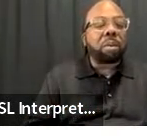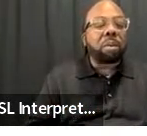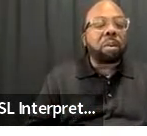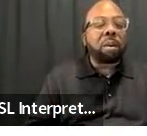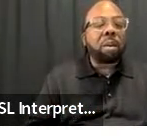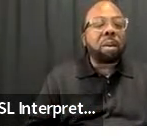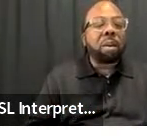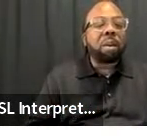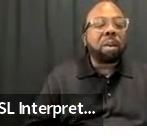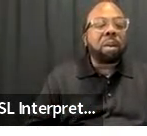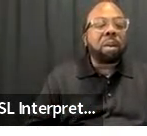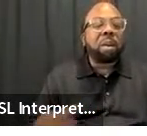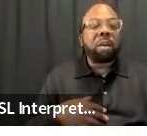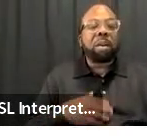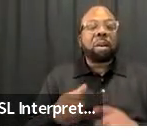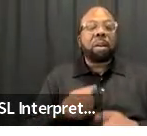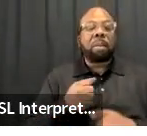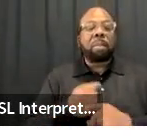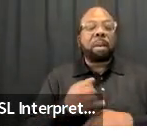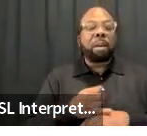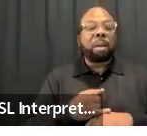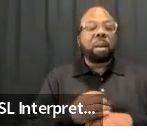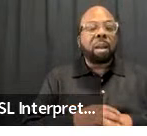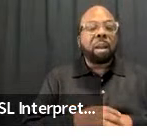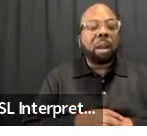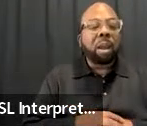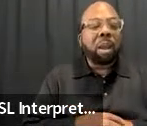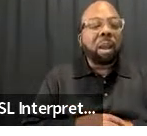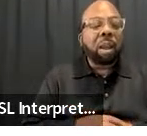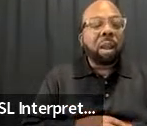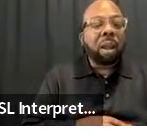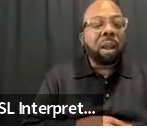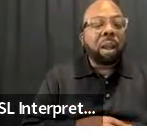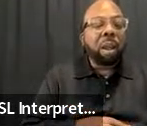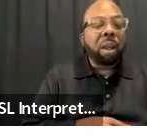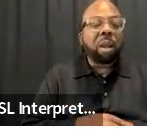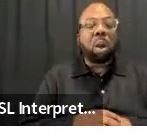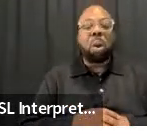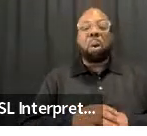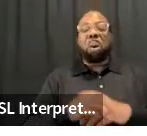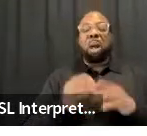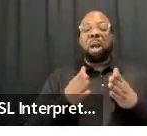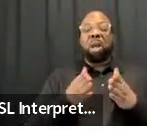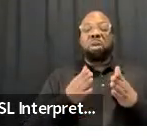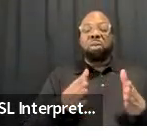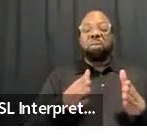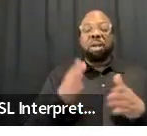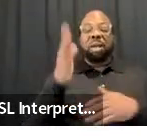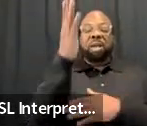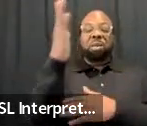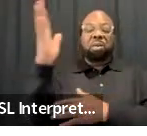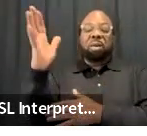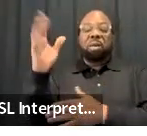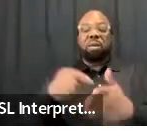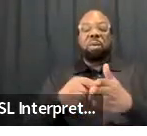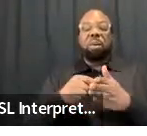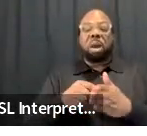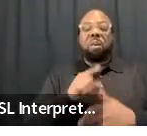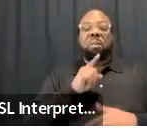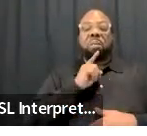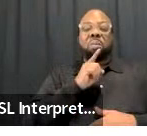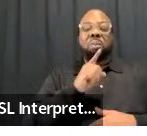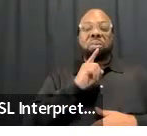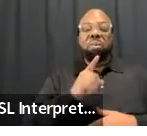Yeah, that's a great question as well. So street trees are required with some exemptions for certain heavy, true industrial uses,